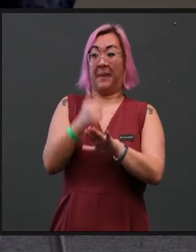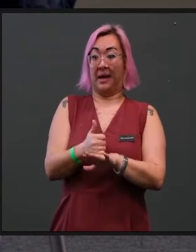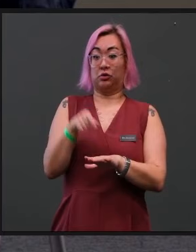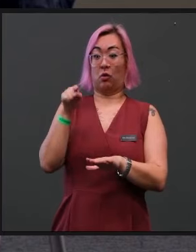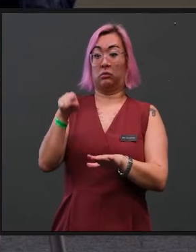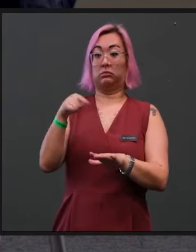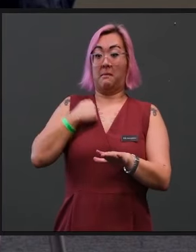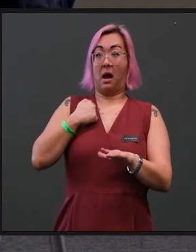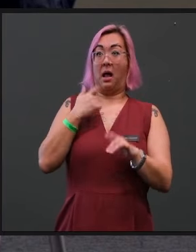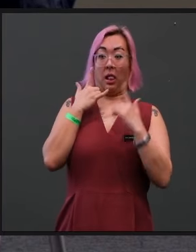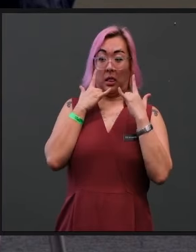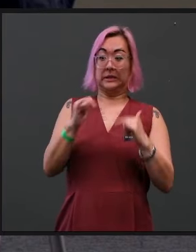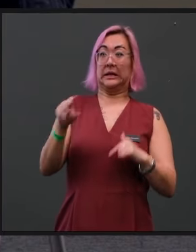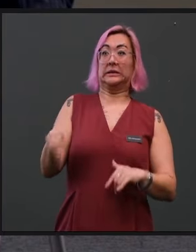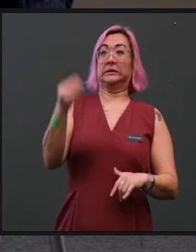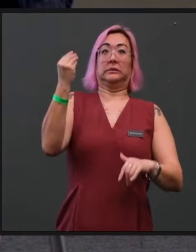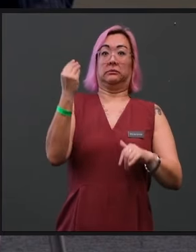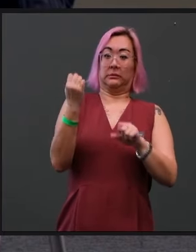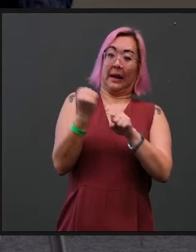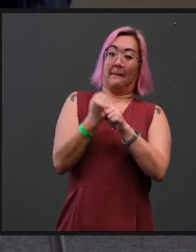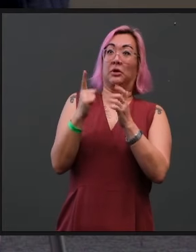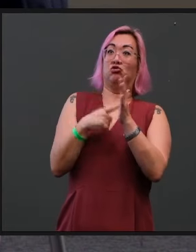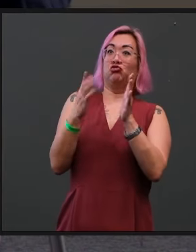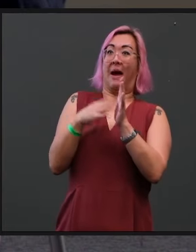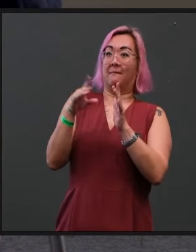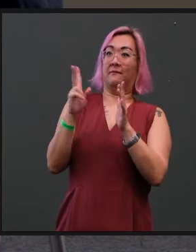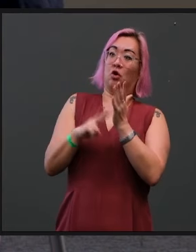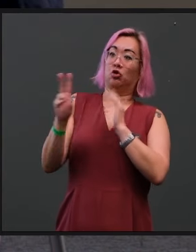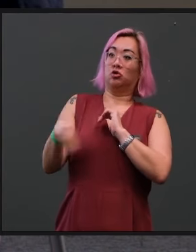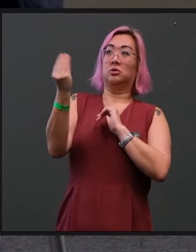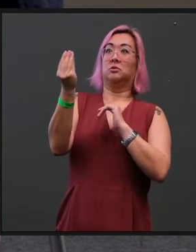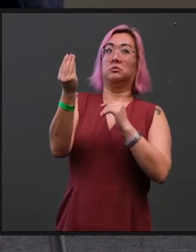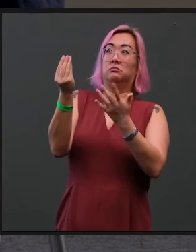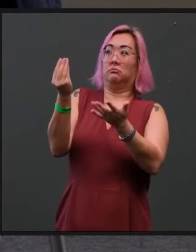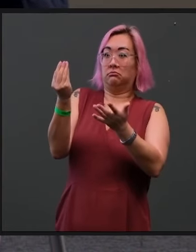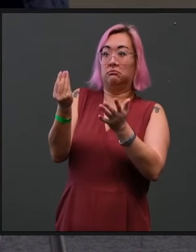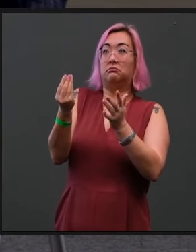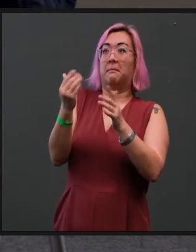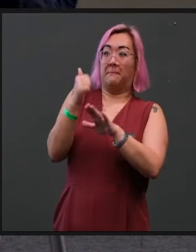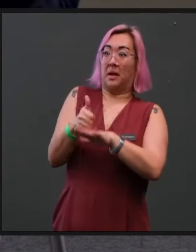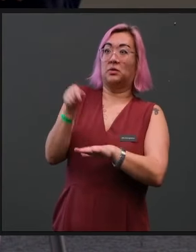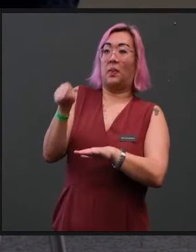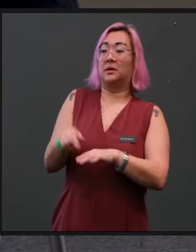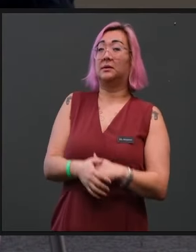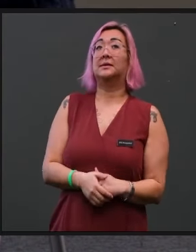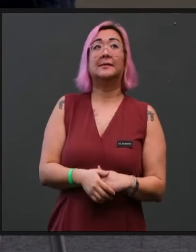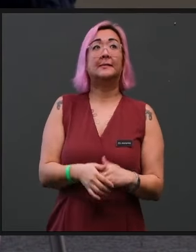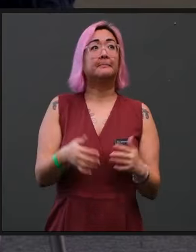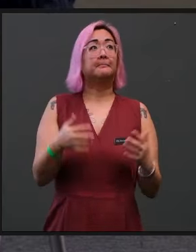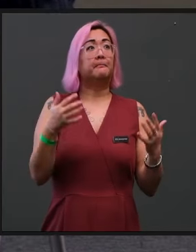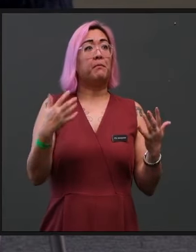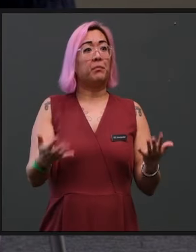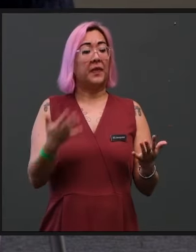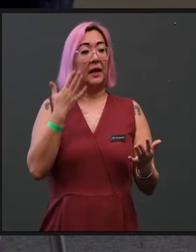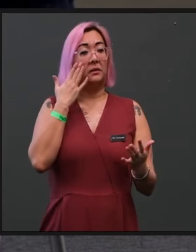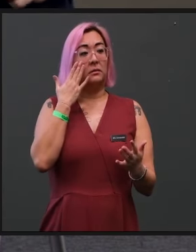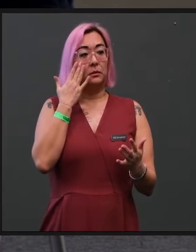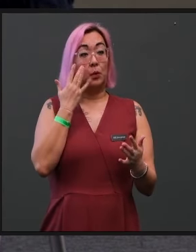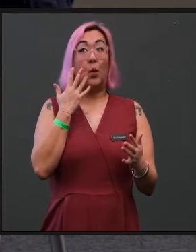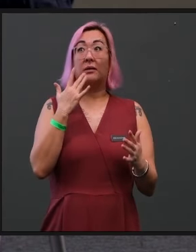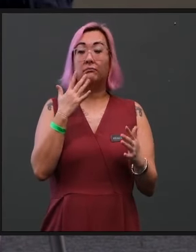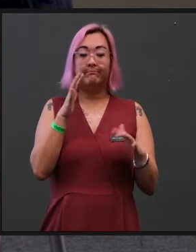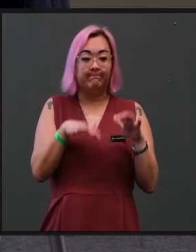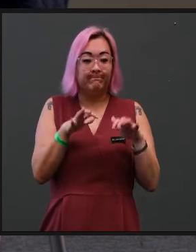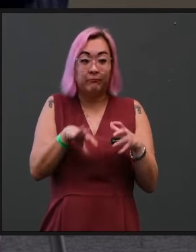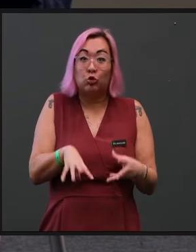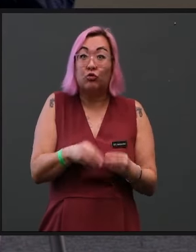anything. It was just the game jam. And so I think when it came time to start making the full game, then it was like,